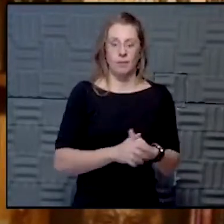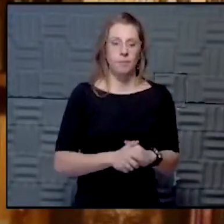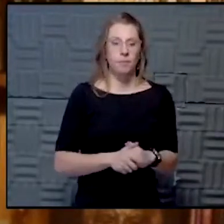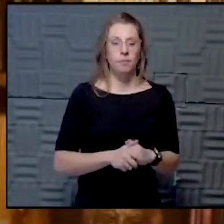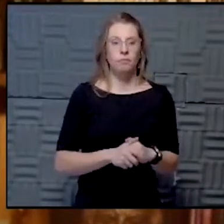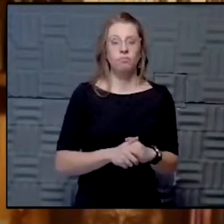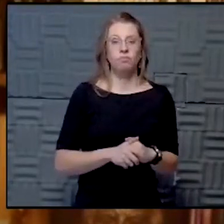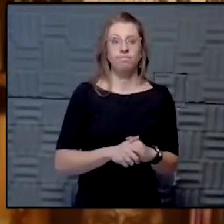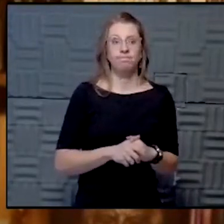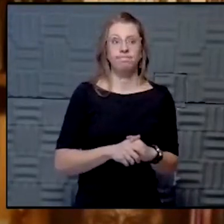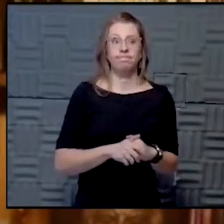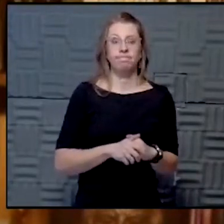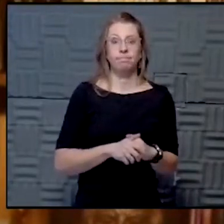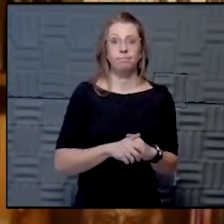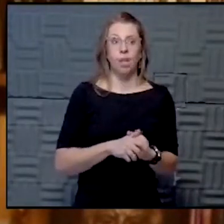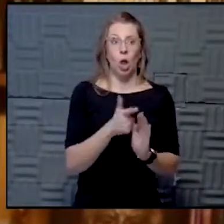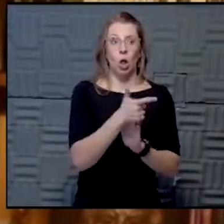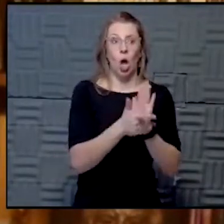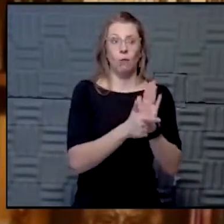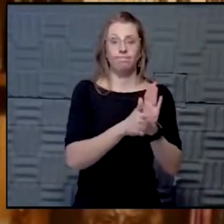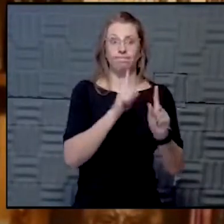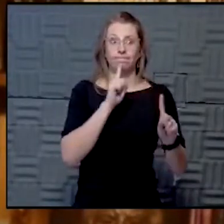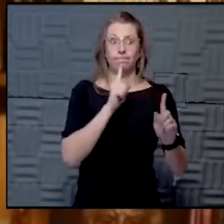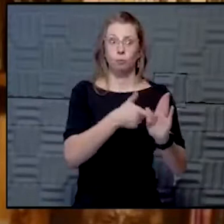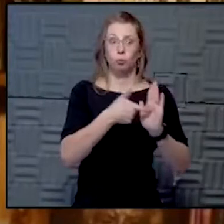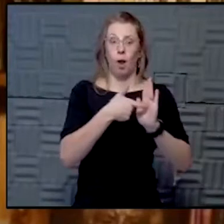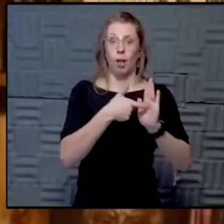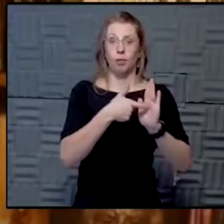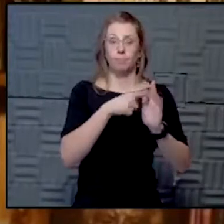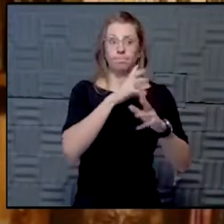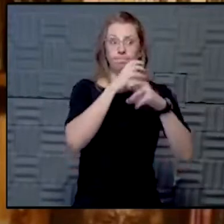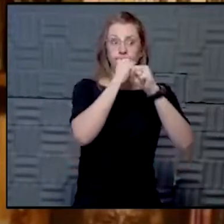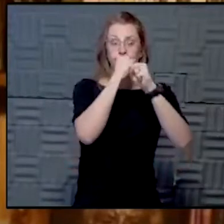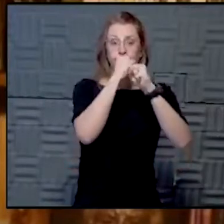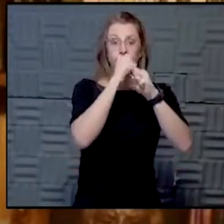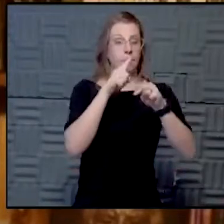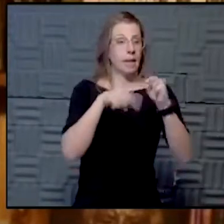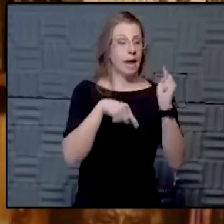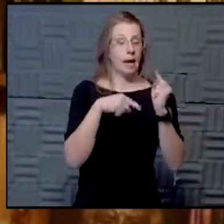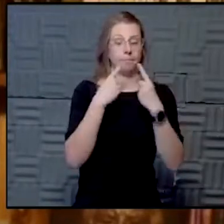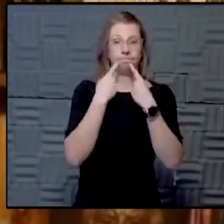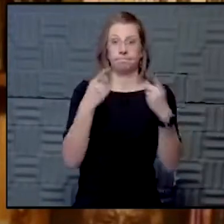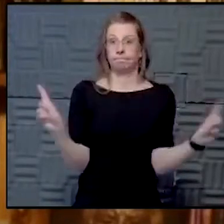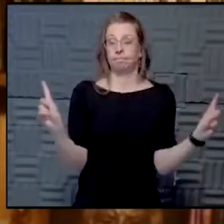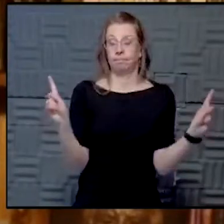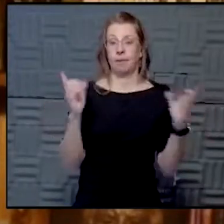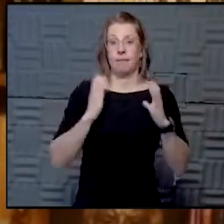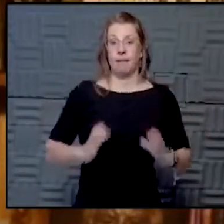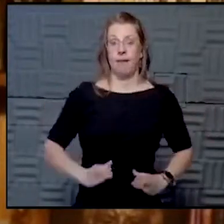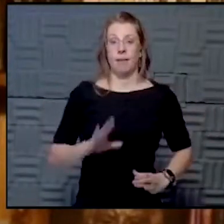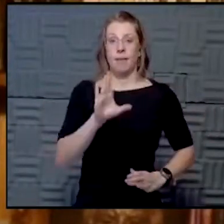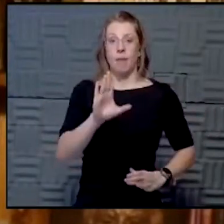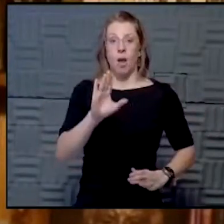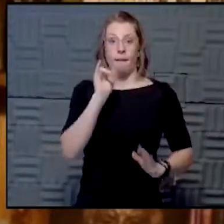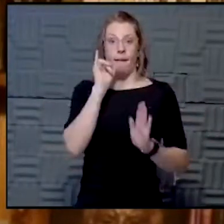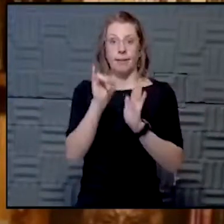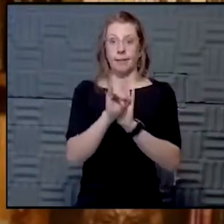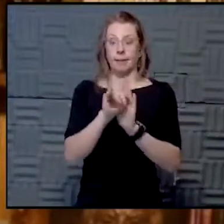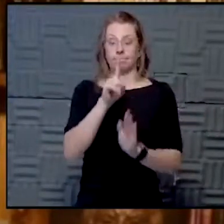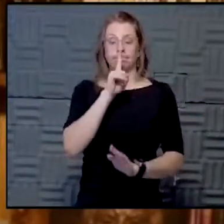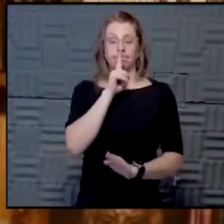we're mandated to maintain confidentiality. We cannot reveal our clients' identities. And so I think that